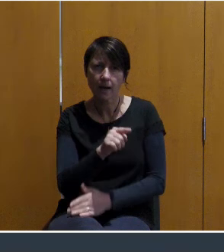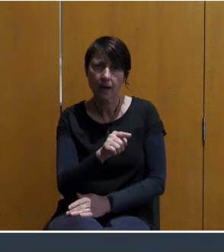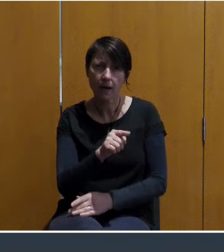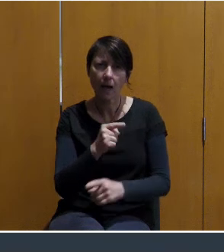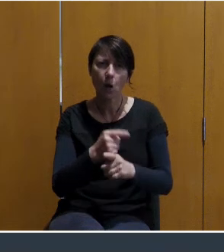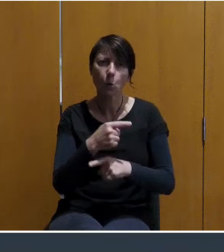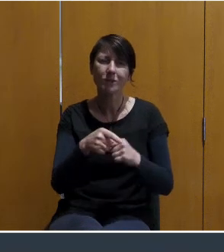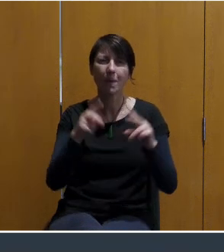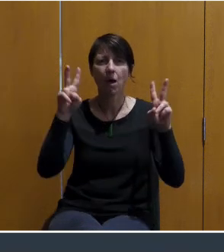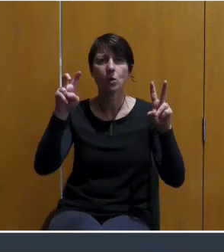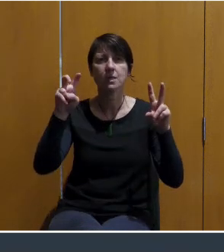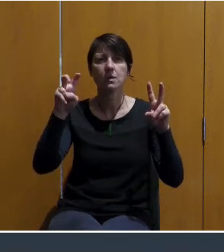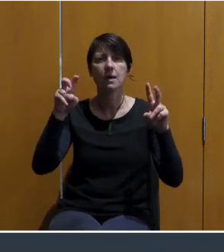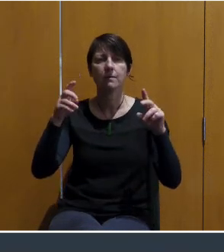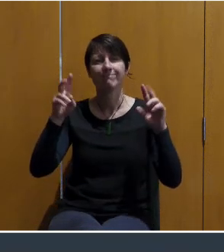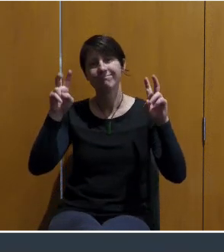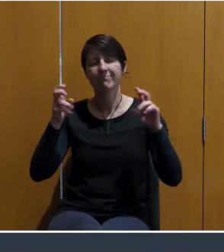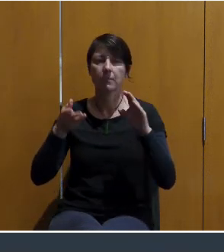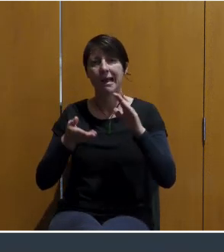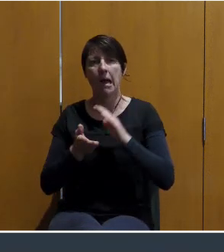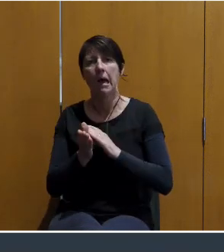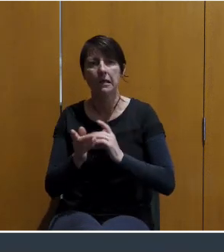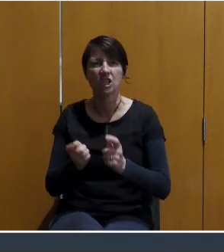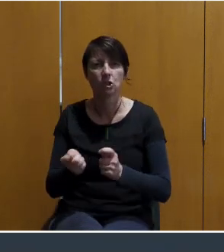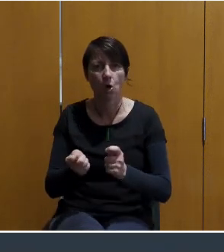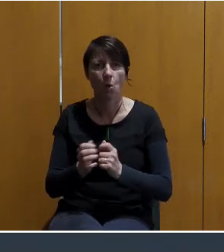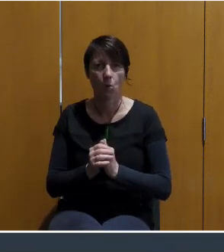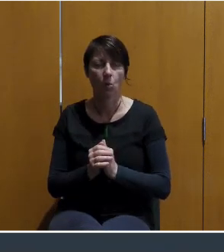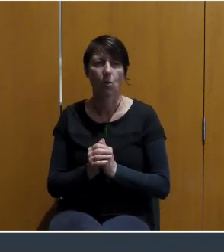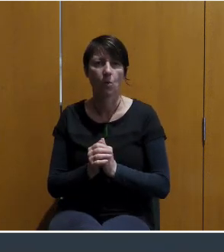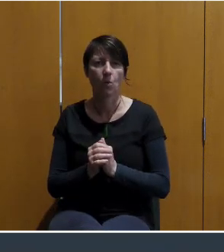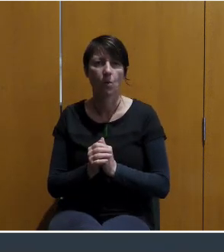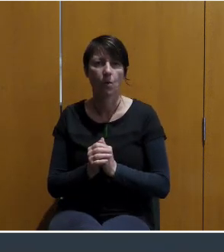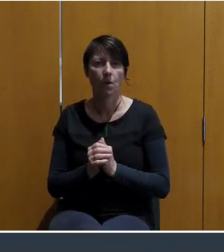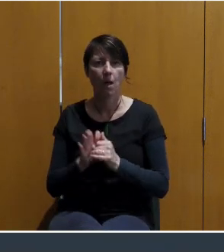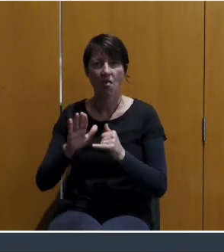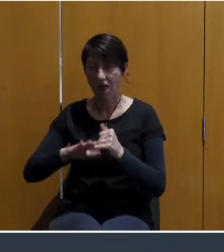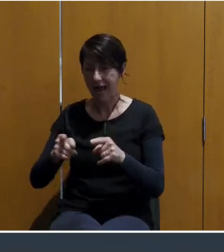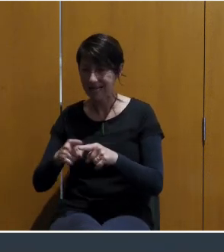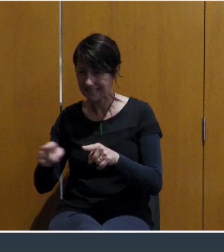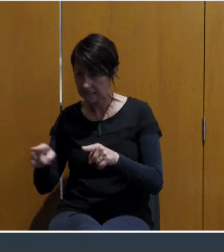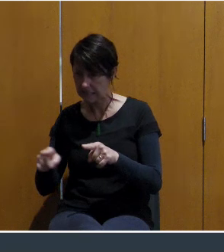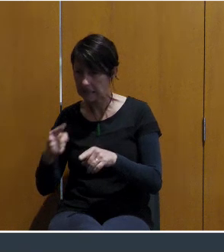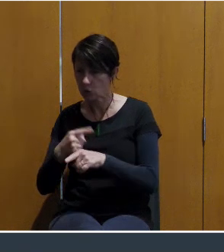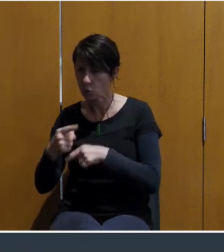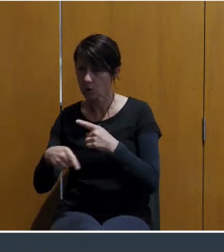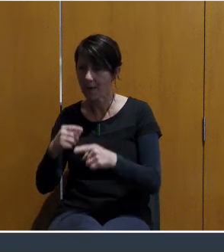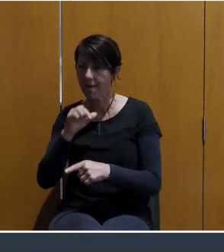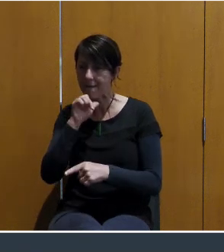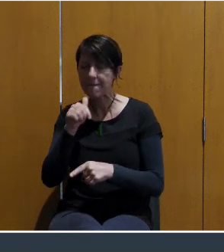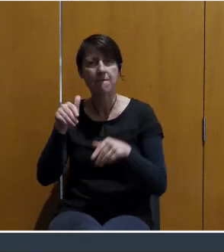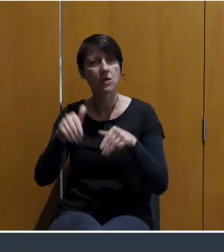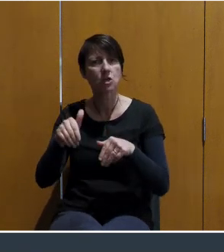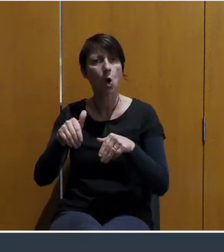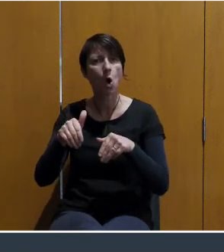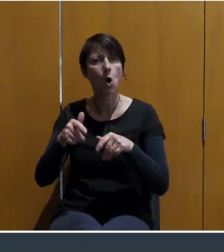under control, the last couple of sentences or sentence in there is around when a dog is not on the leash, around keeping it